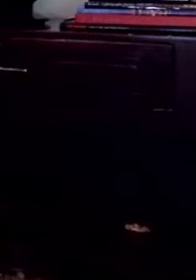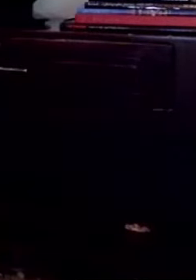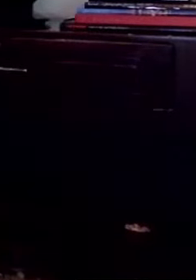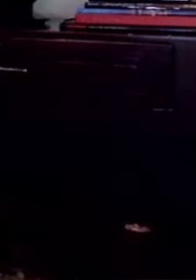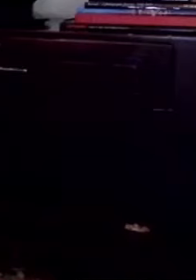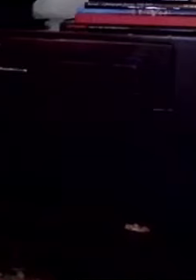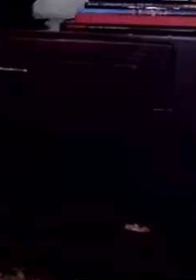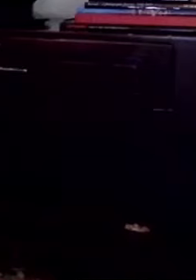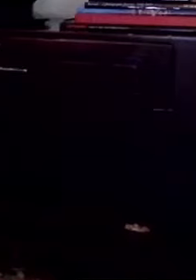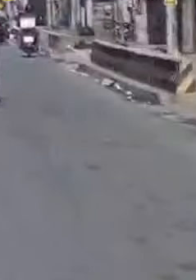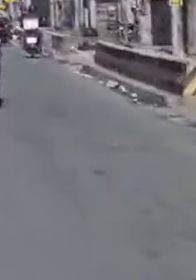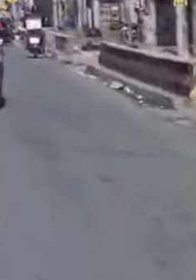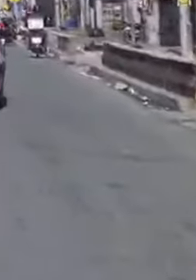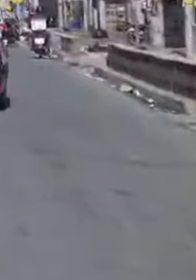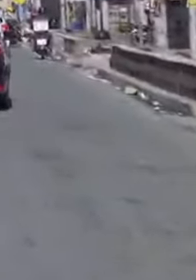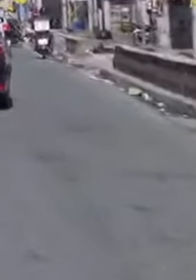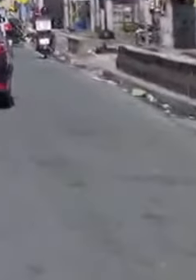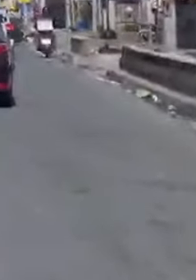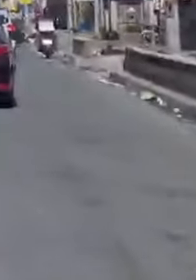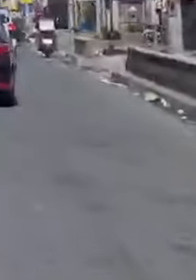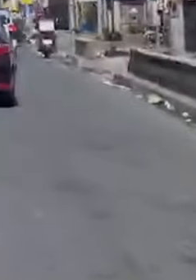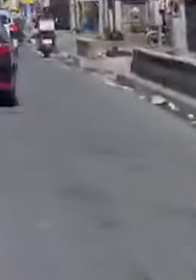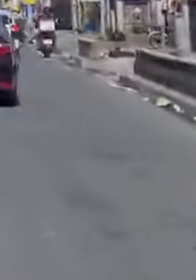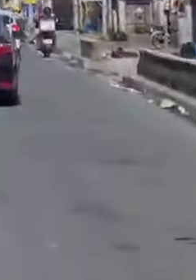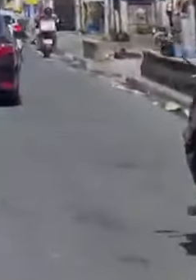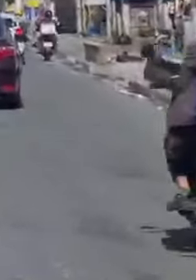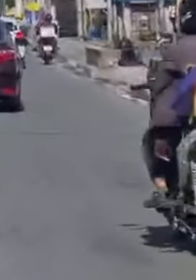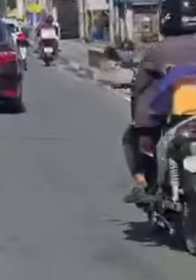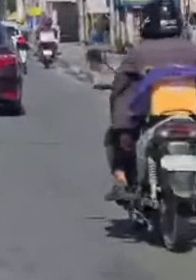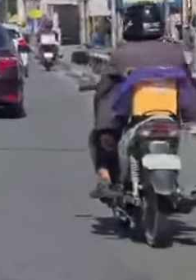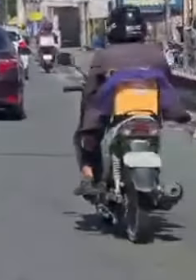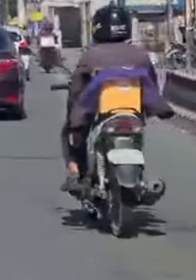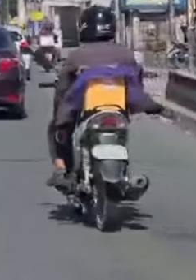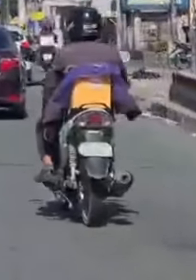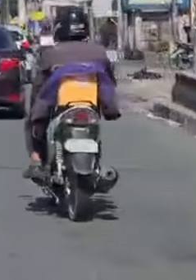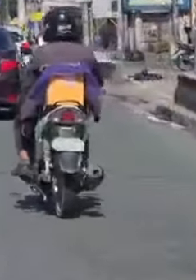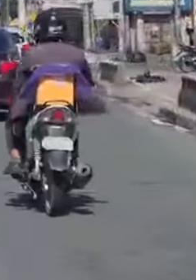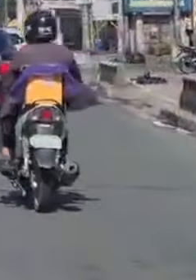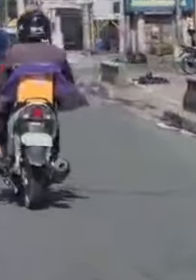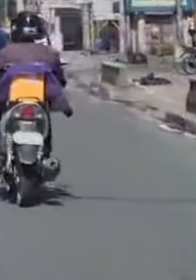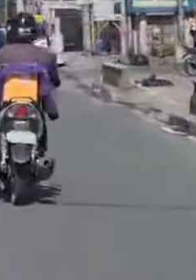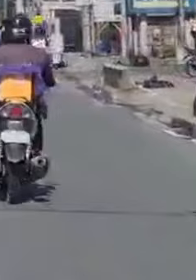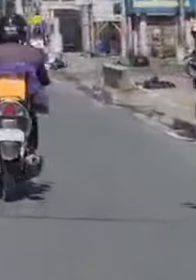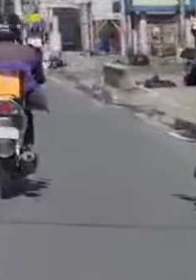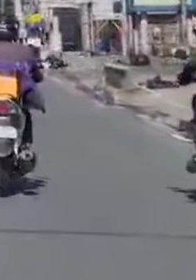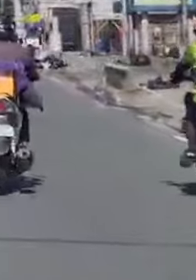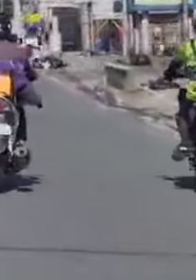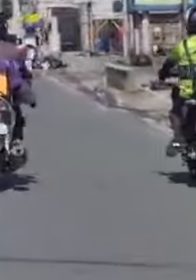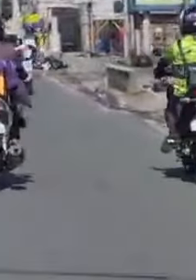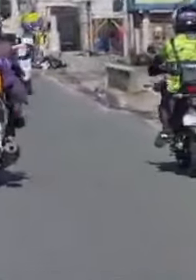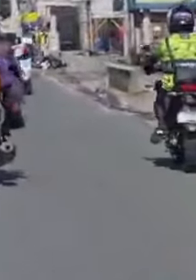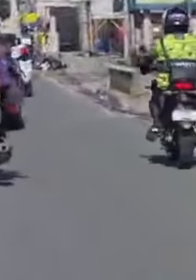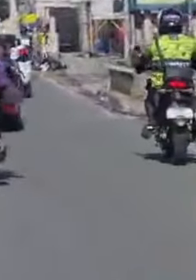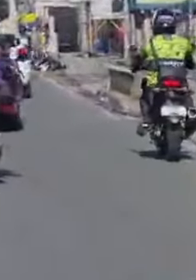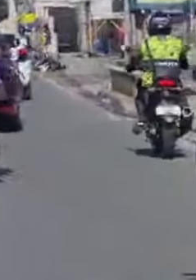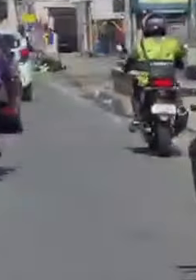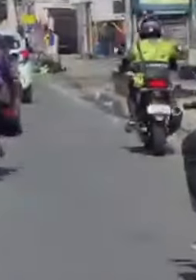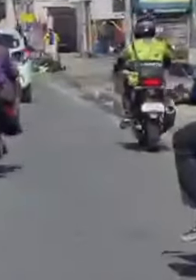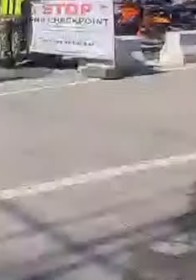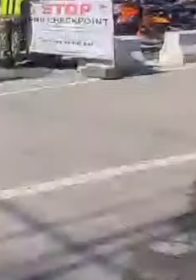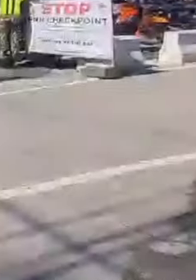Carmina, there are still long lines of vehicles at the checkpoint in Marikina in Marcos Highway here in Marikina going to Quezon